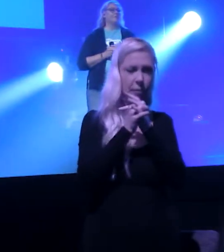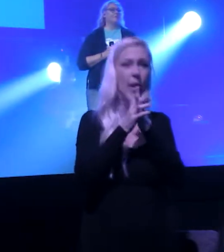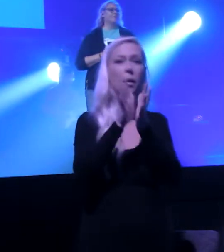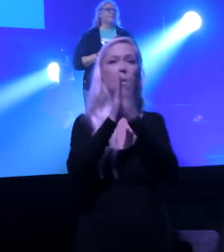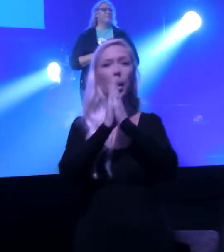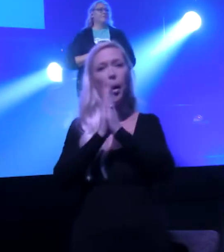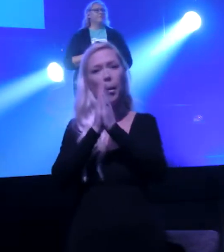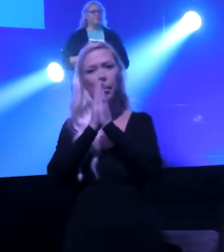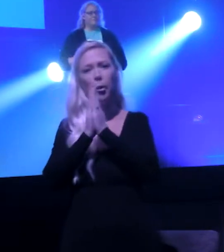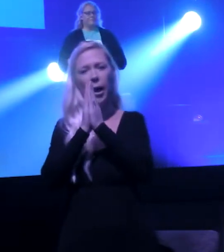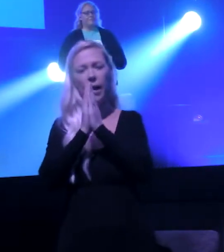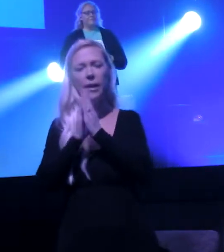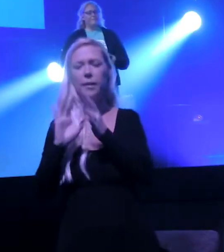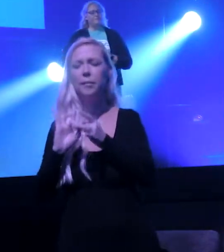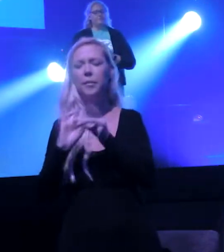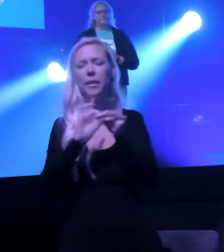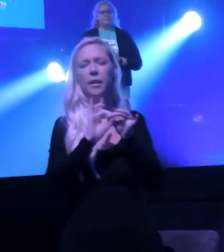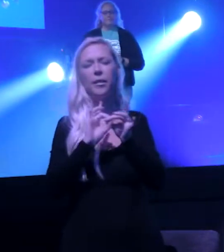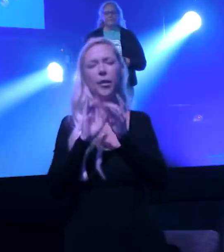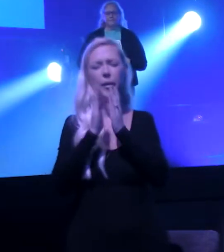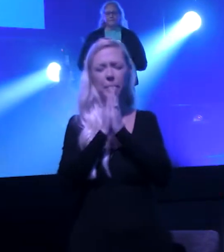Would you bow your heads with me right now? Let's pray together.